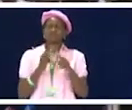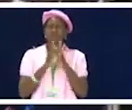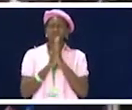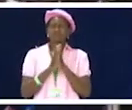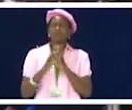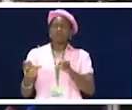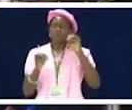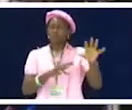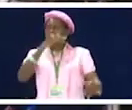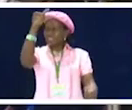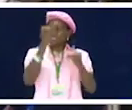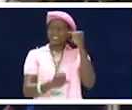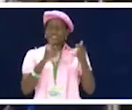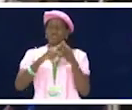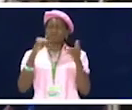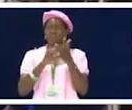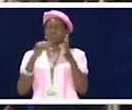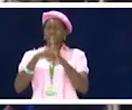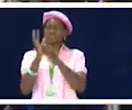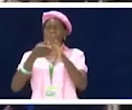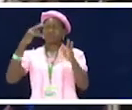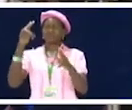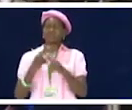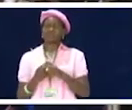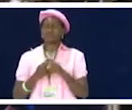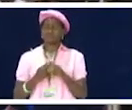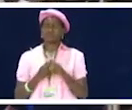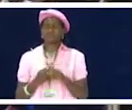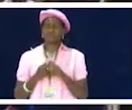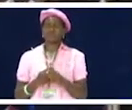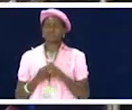Put an end to this menace, Father.